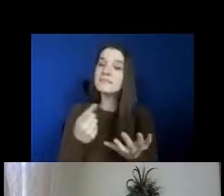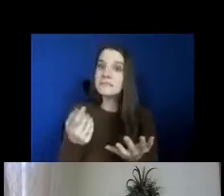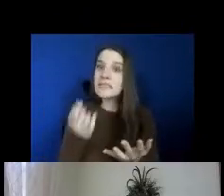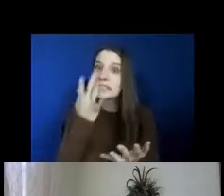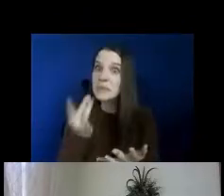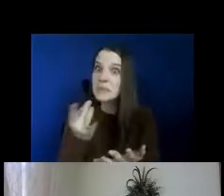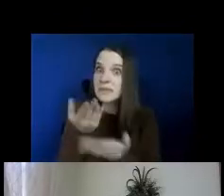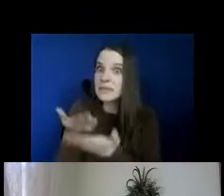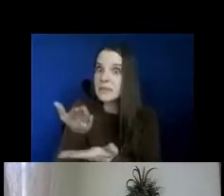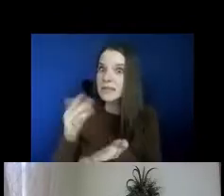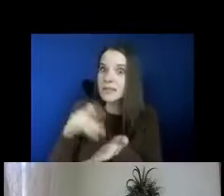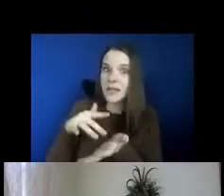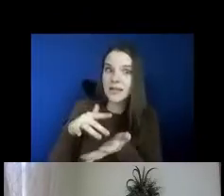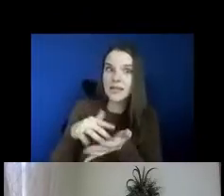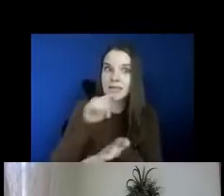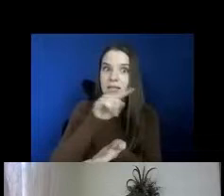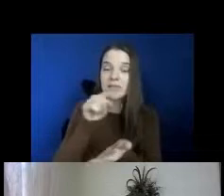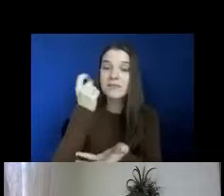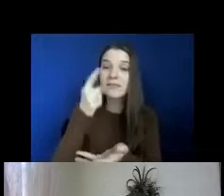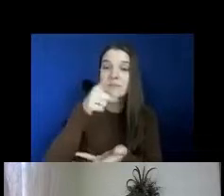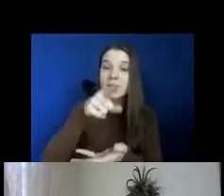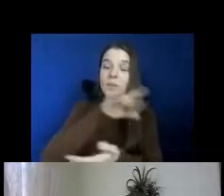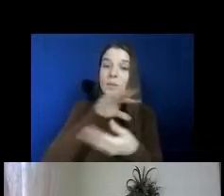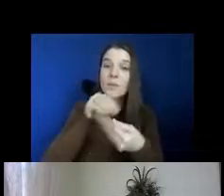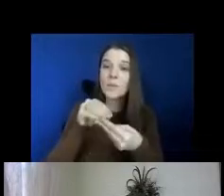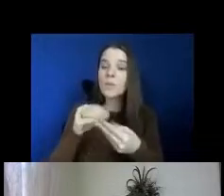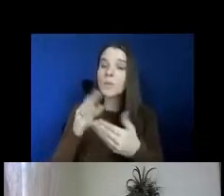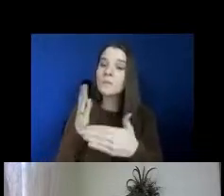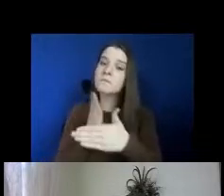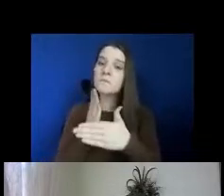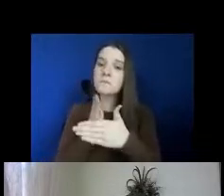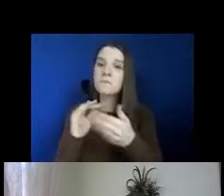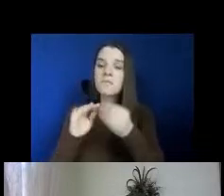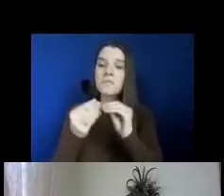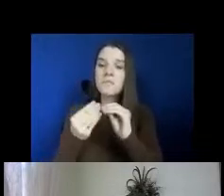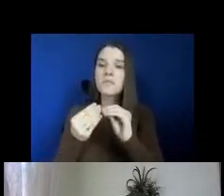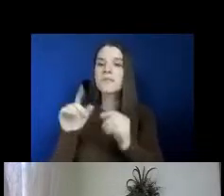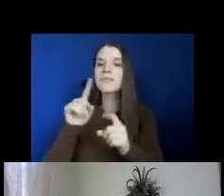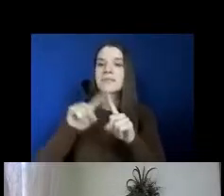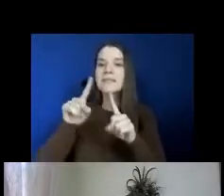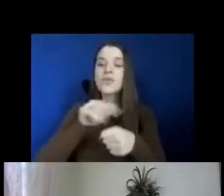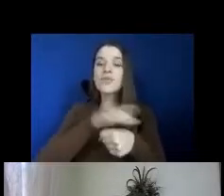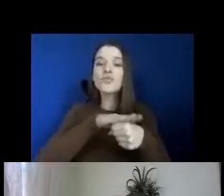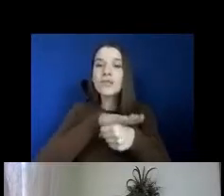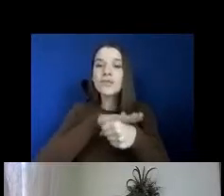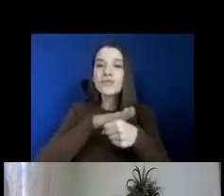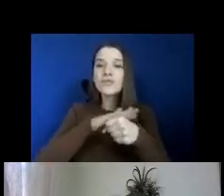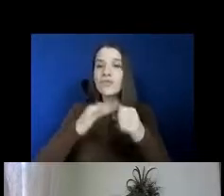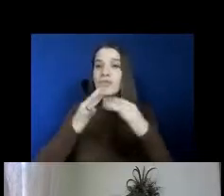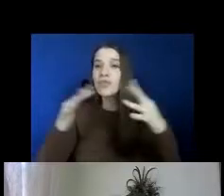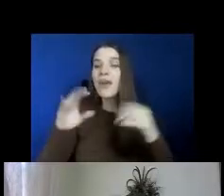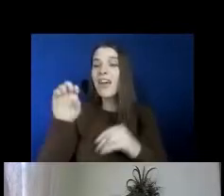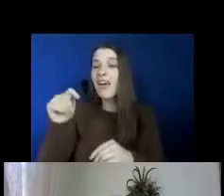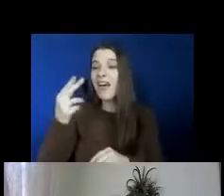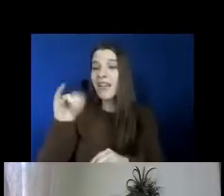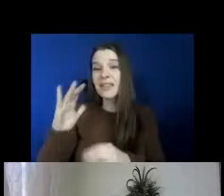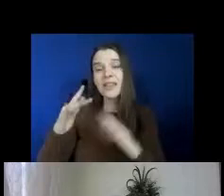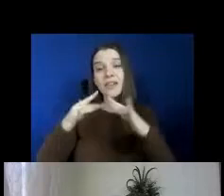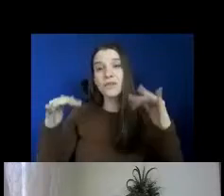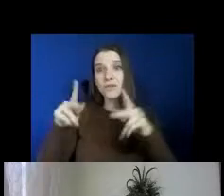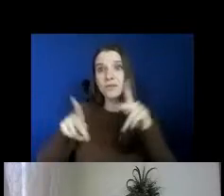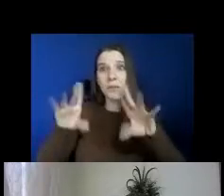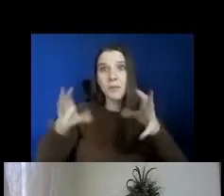study because, again, this includes a moderate amount of regional diversity and ethnically diverse populations.